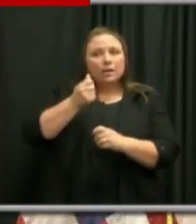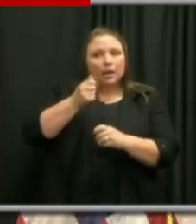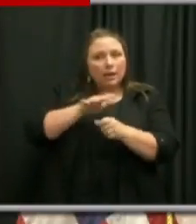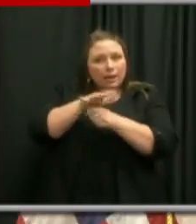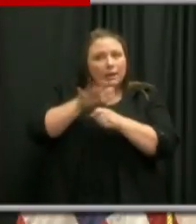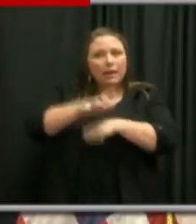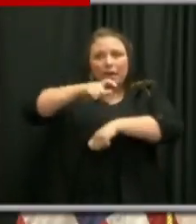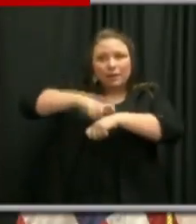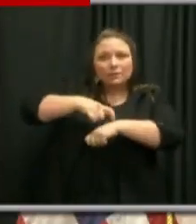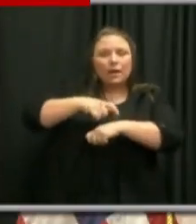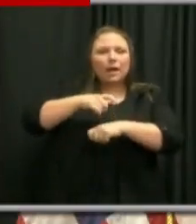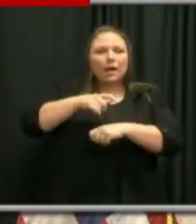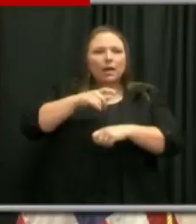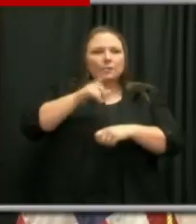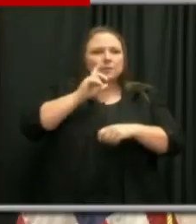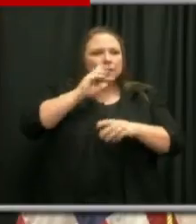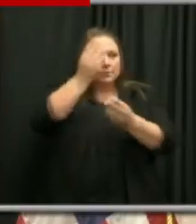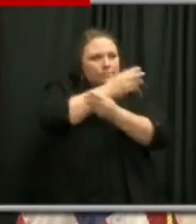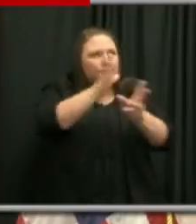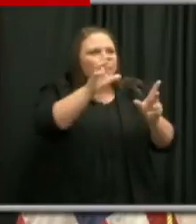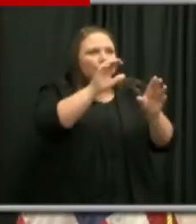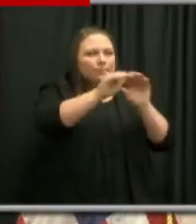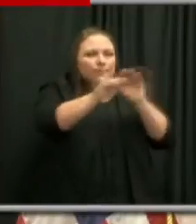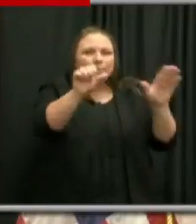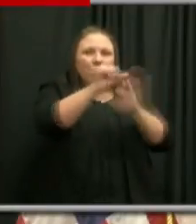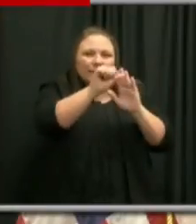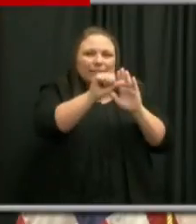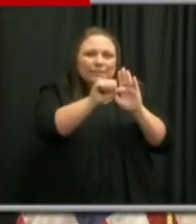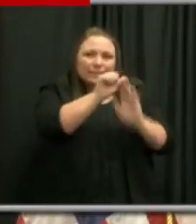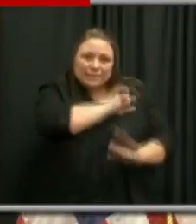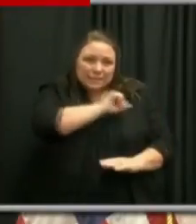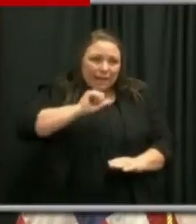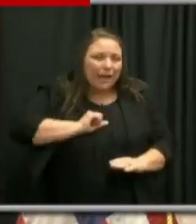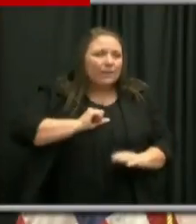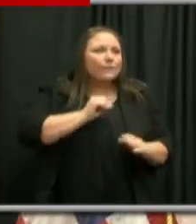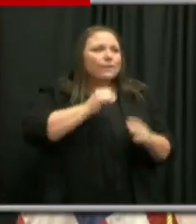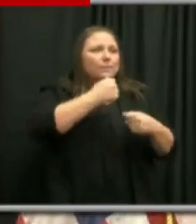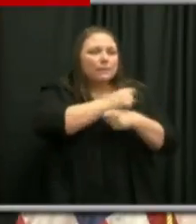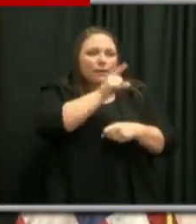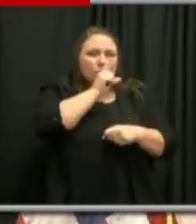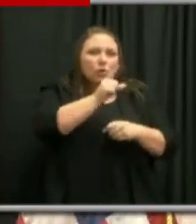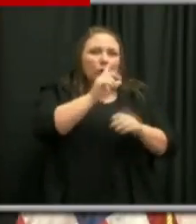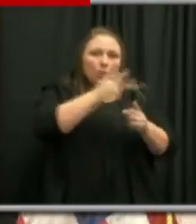able to people to bring their staffing up, make sure they get supplies they need, and so forth.